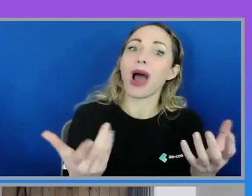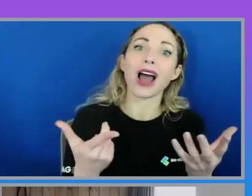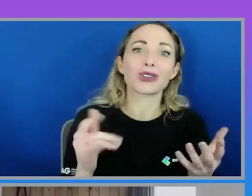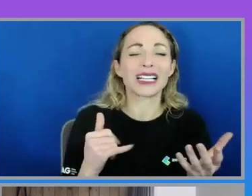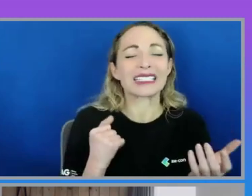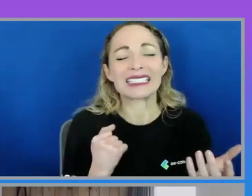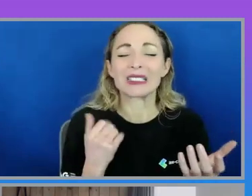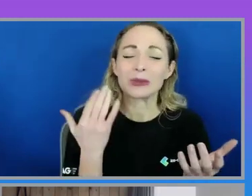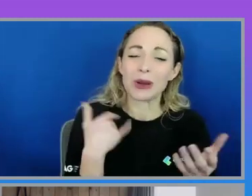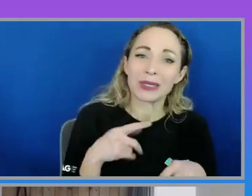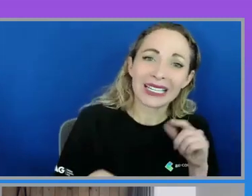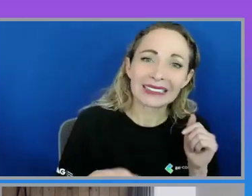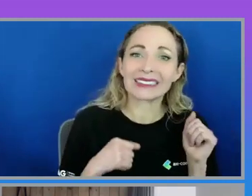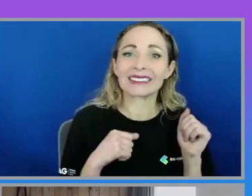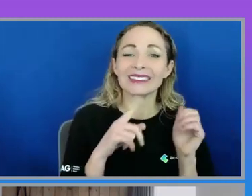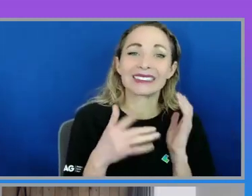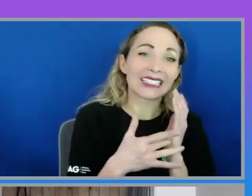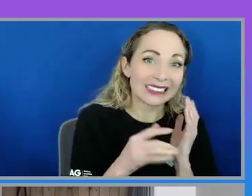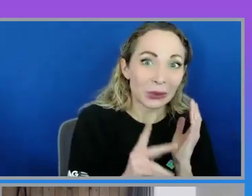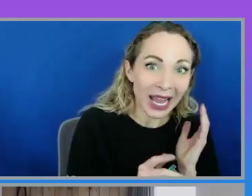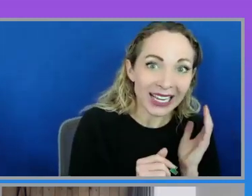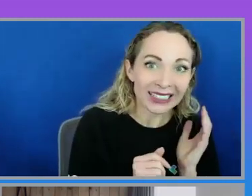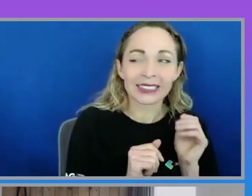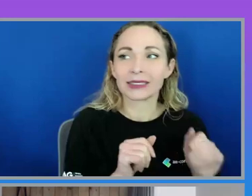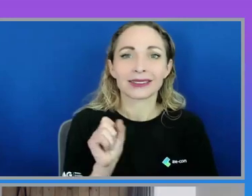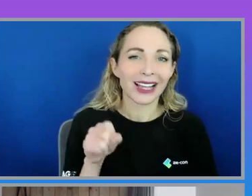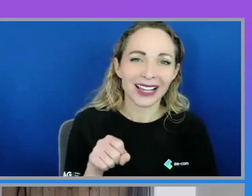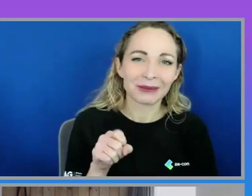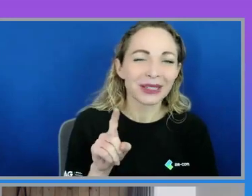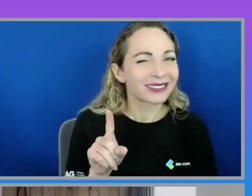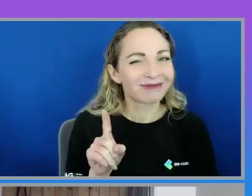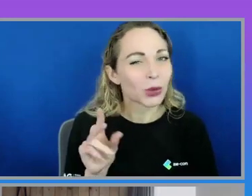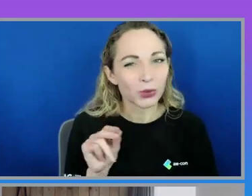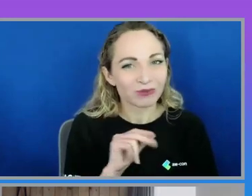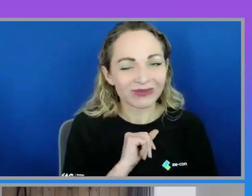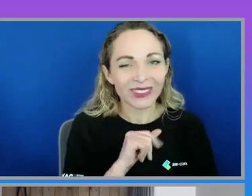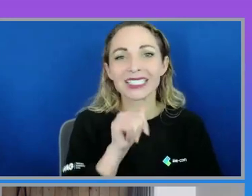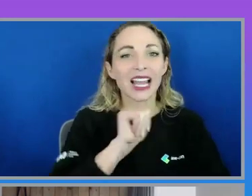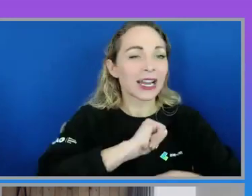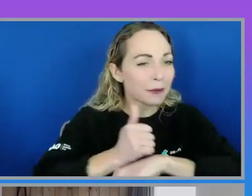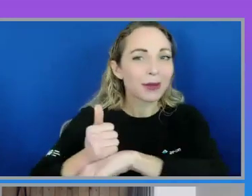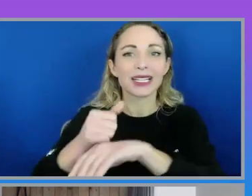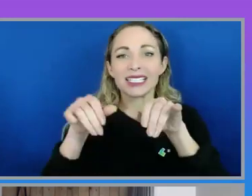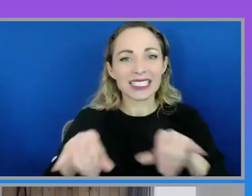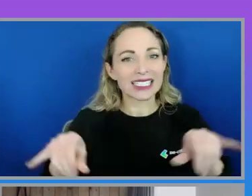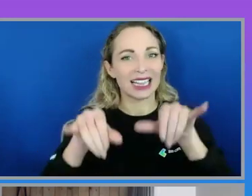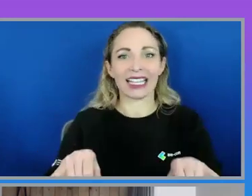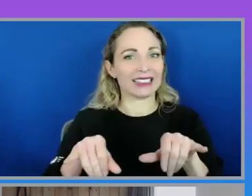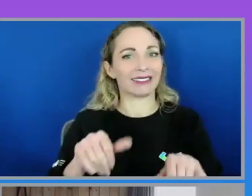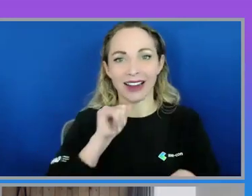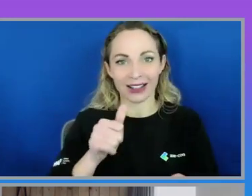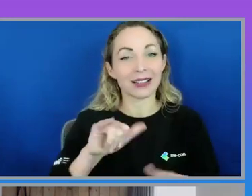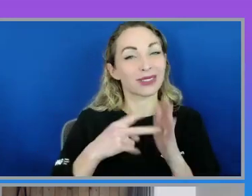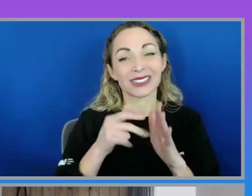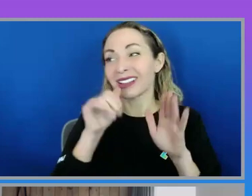can't we? It's technically okay. Yeah, but no. Like, it wasn't implemented consistently, and that means it's not a great